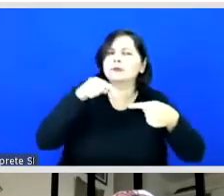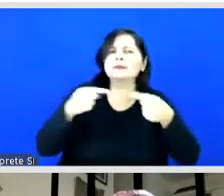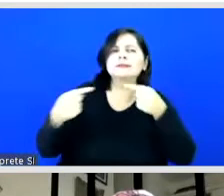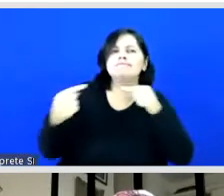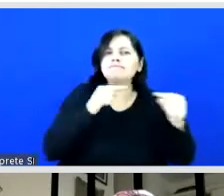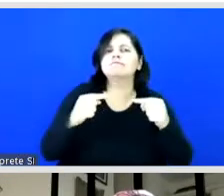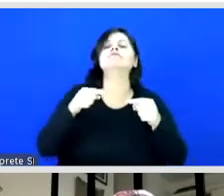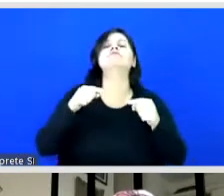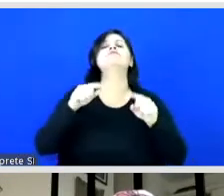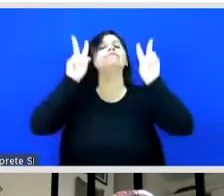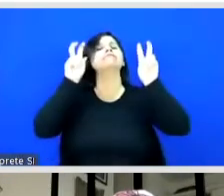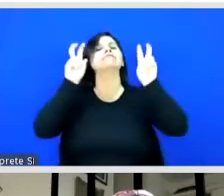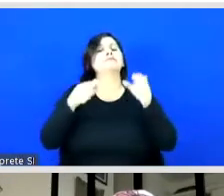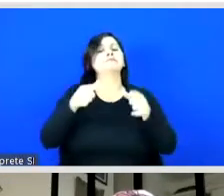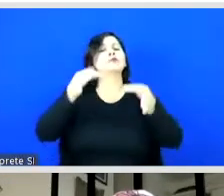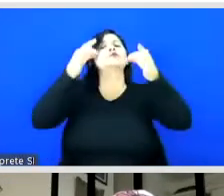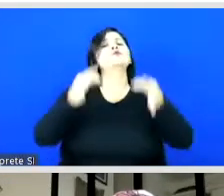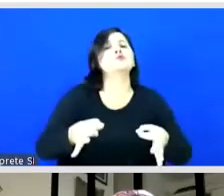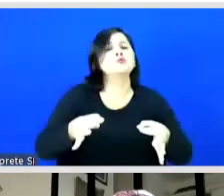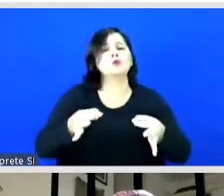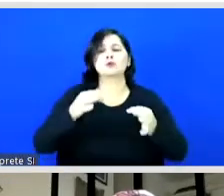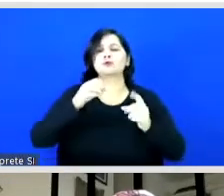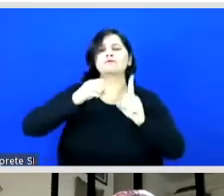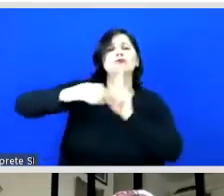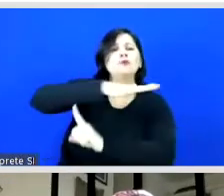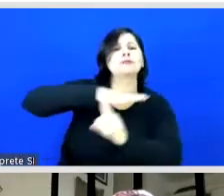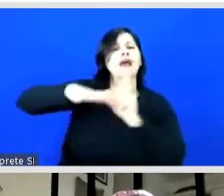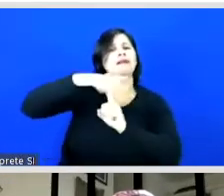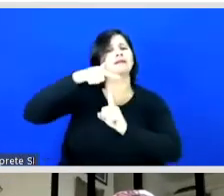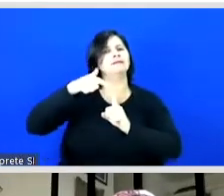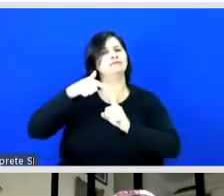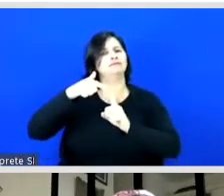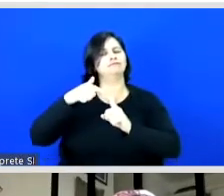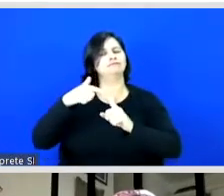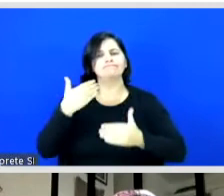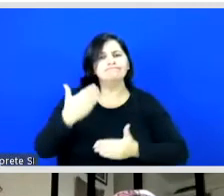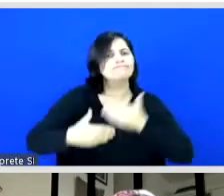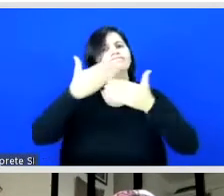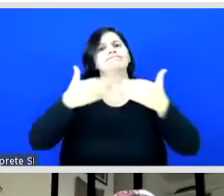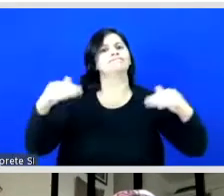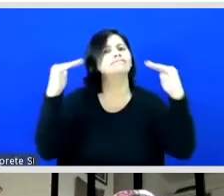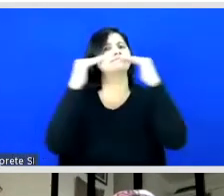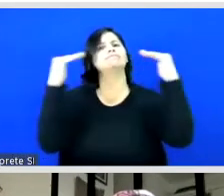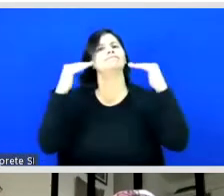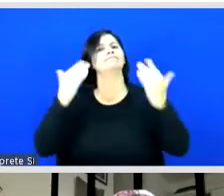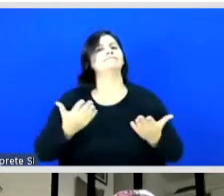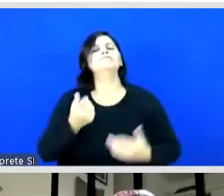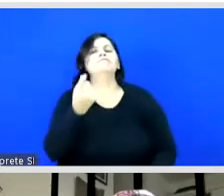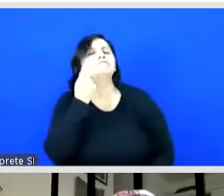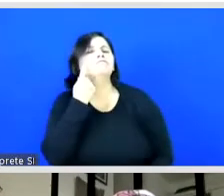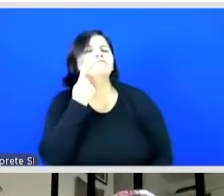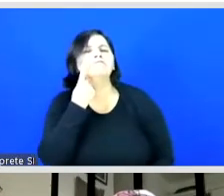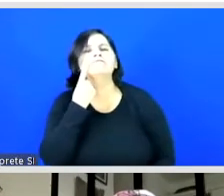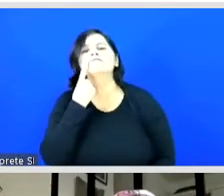their economies on fossil fuel and have to wean ourselves off now with just transition, and the developing countries